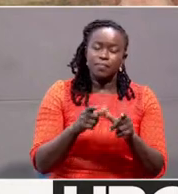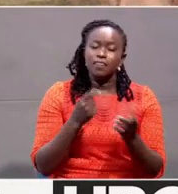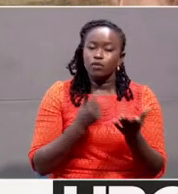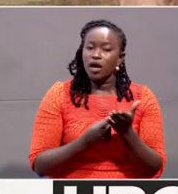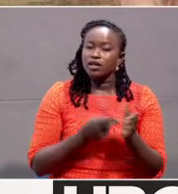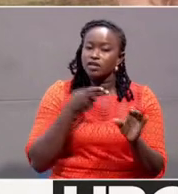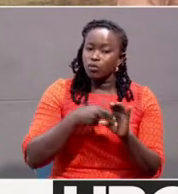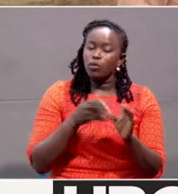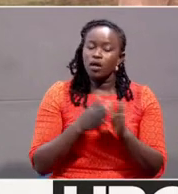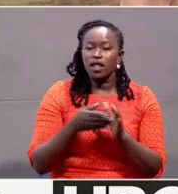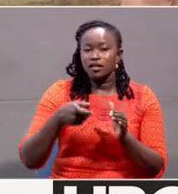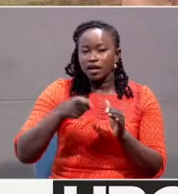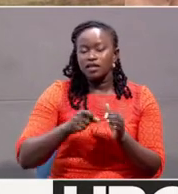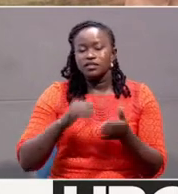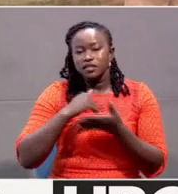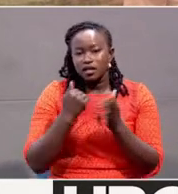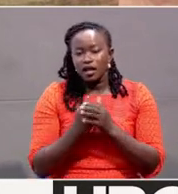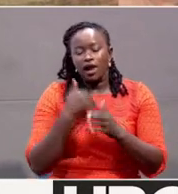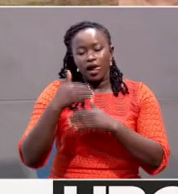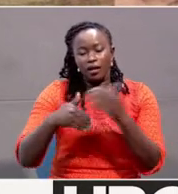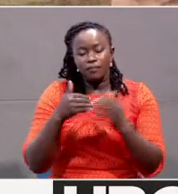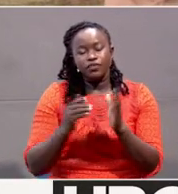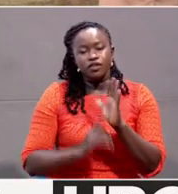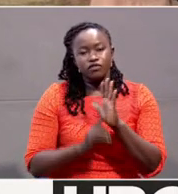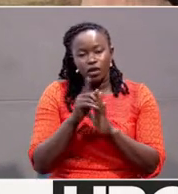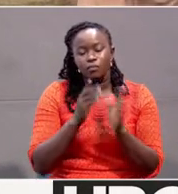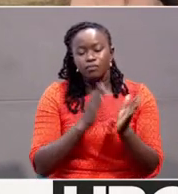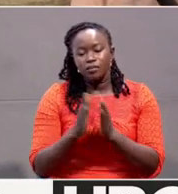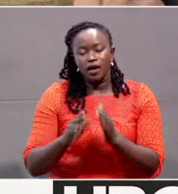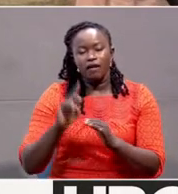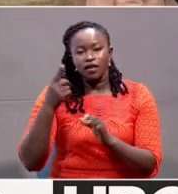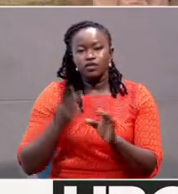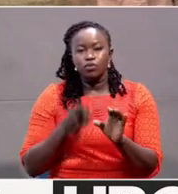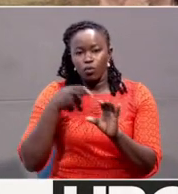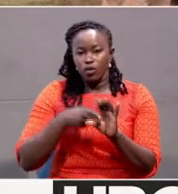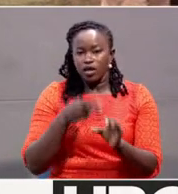has progressed into development in preparation for its first oil in